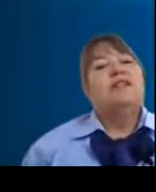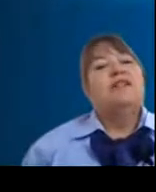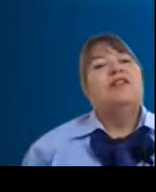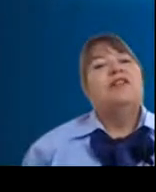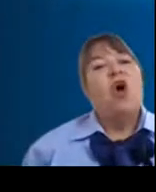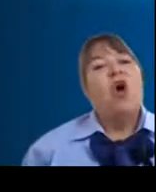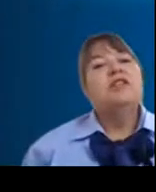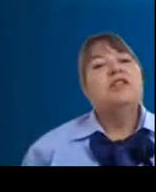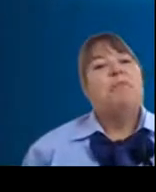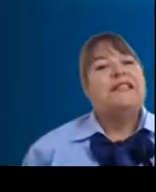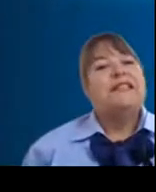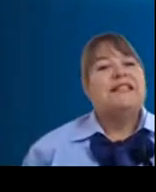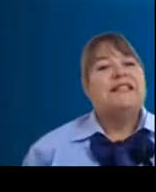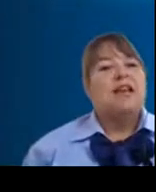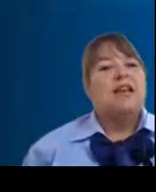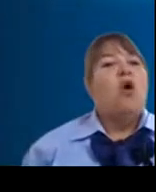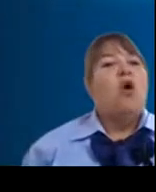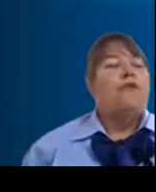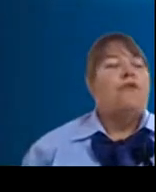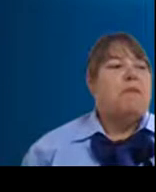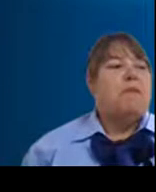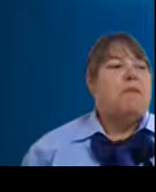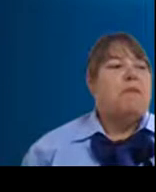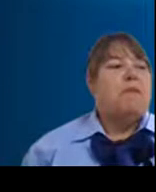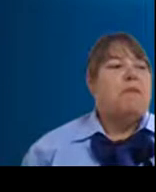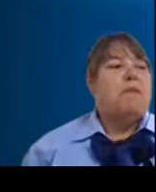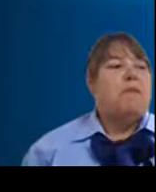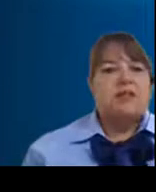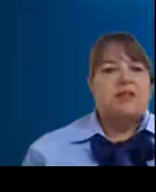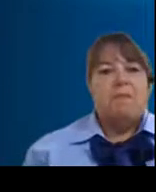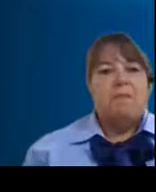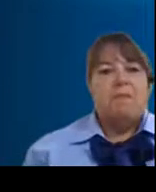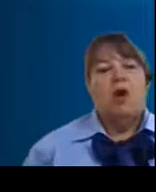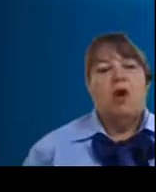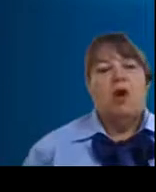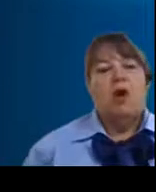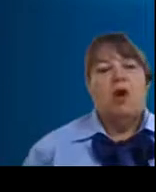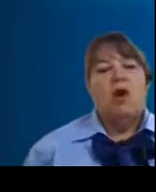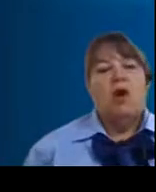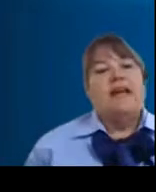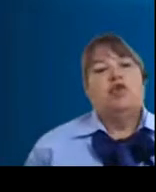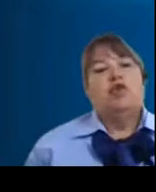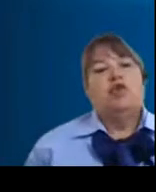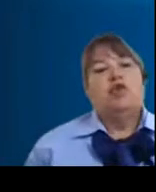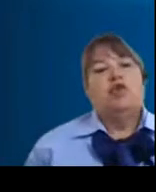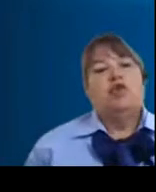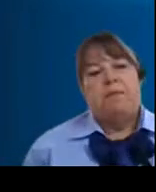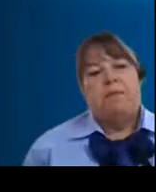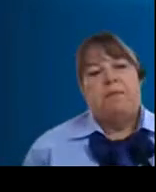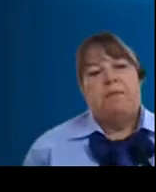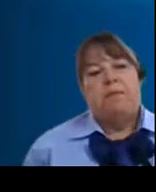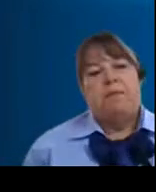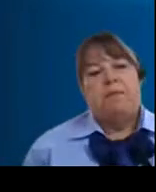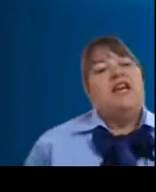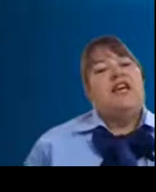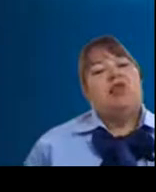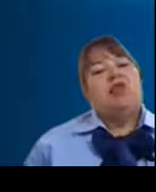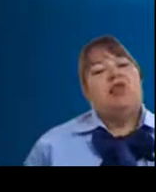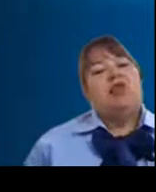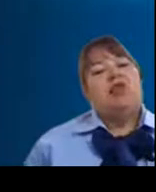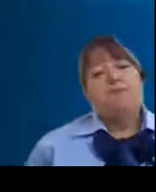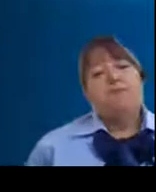got until the last business day of the month to submit your 201 and to make payment.